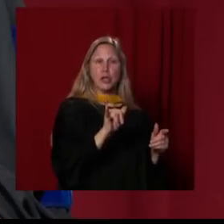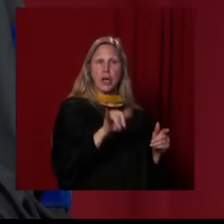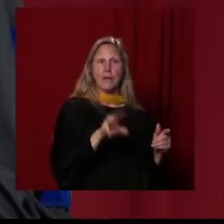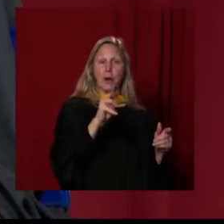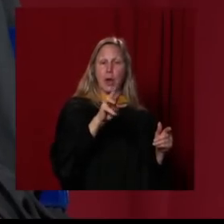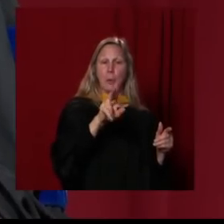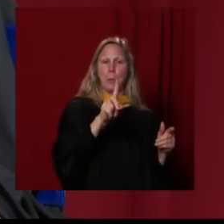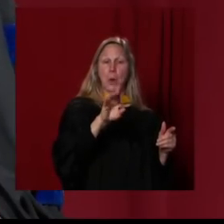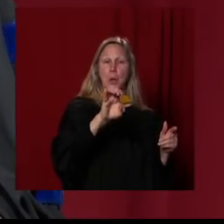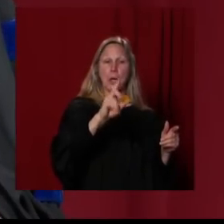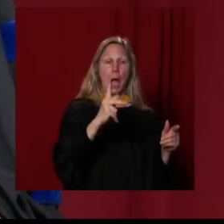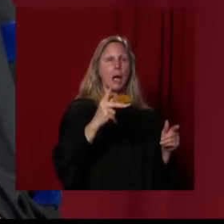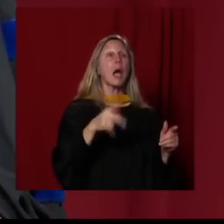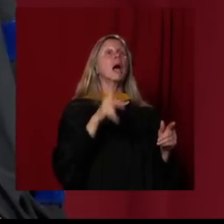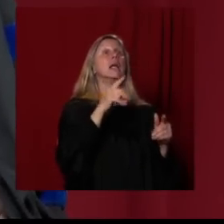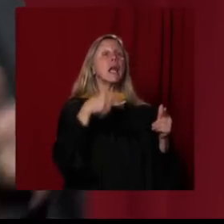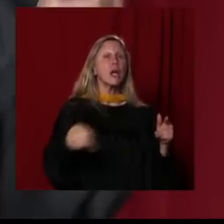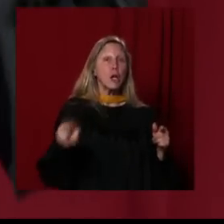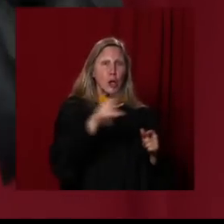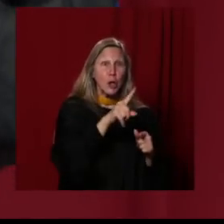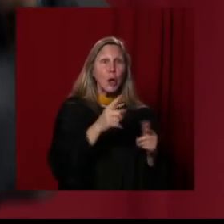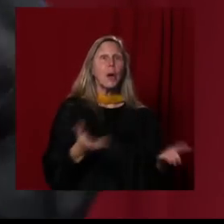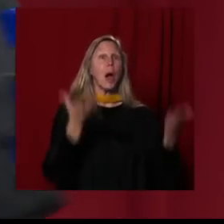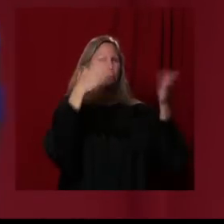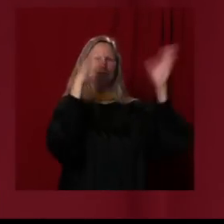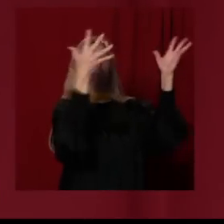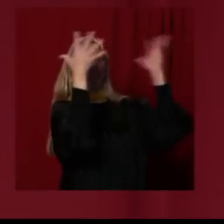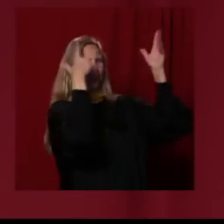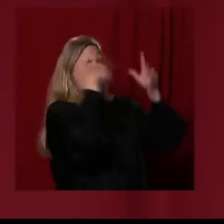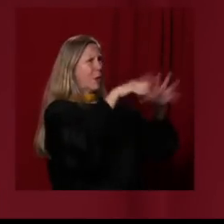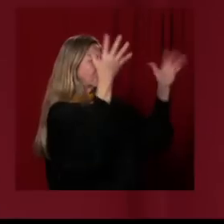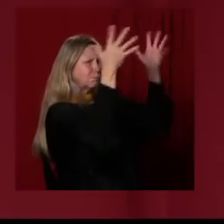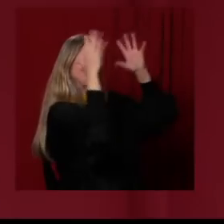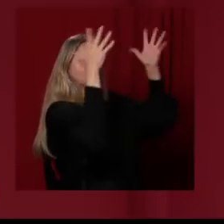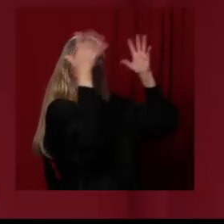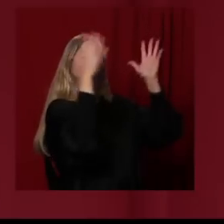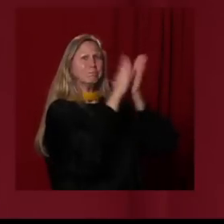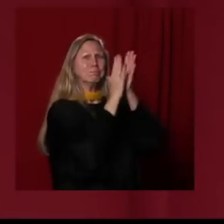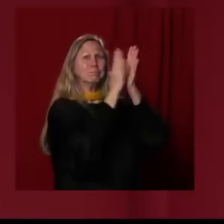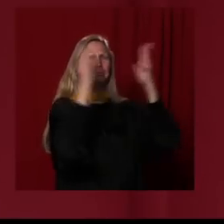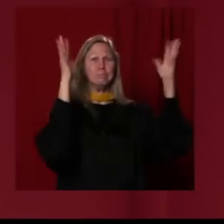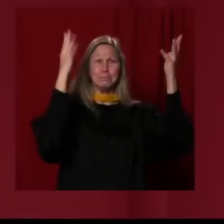Murdoch. Graduates, you may now move. Let's give them a round of applause, those who put this together.